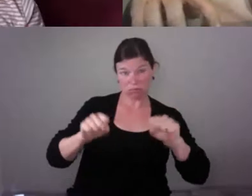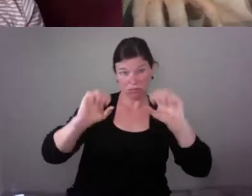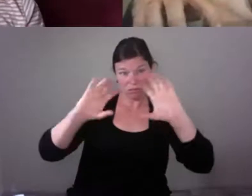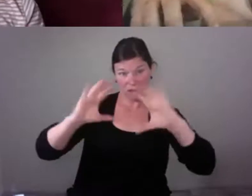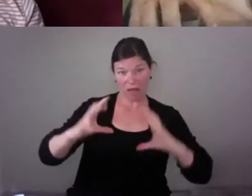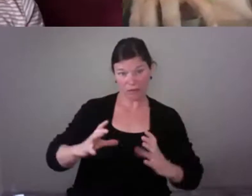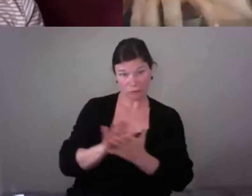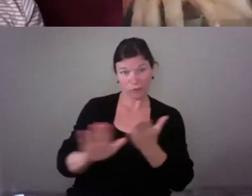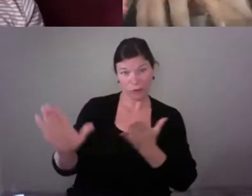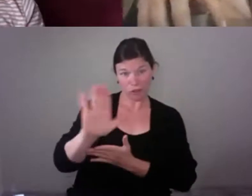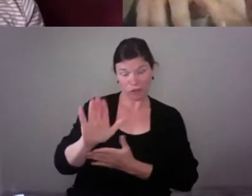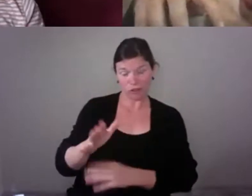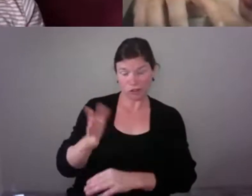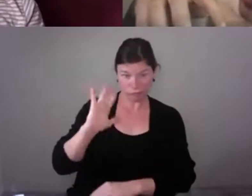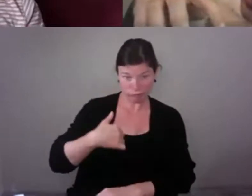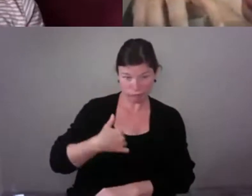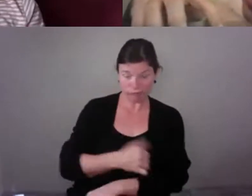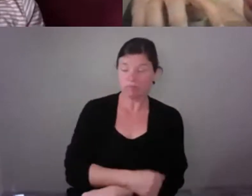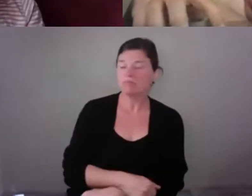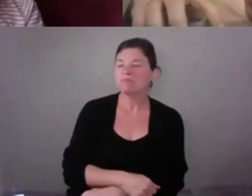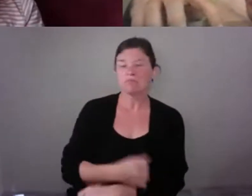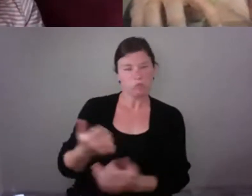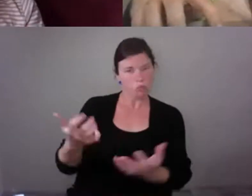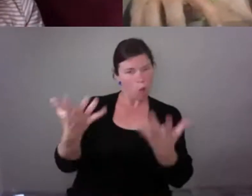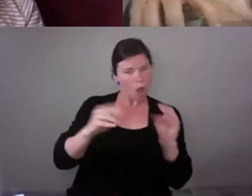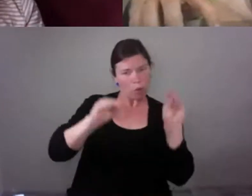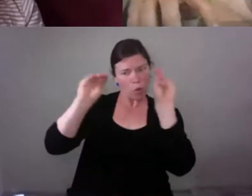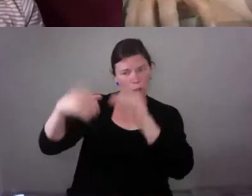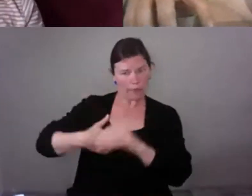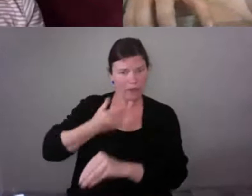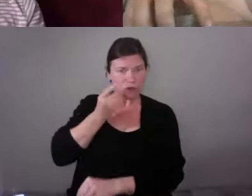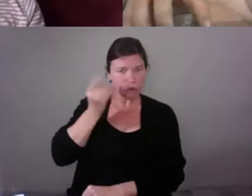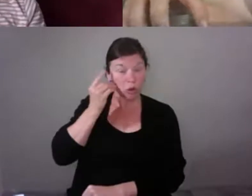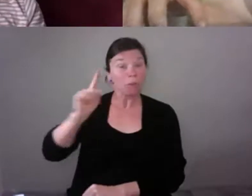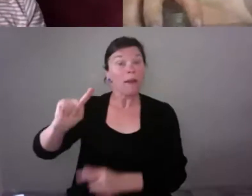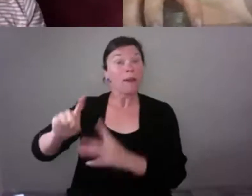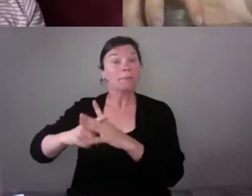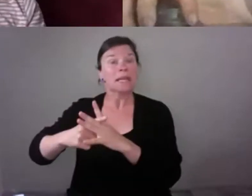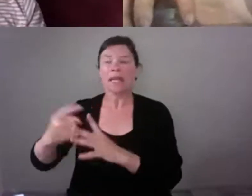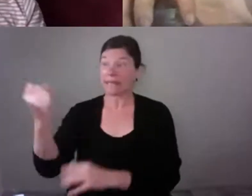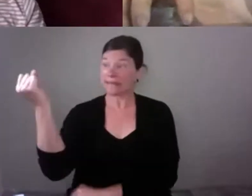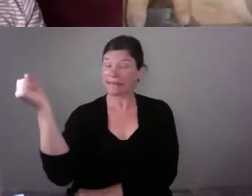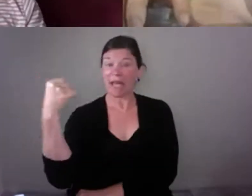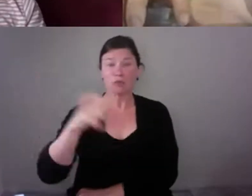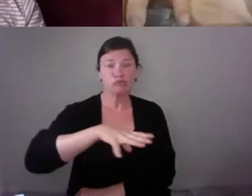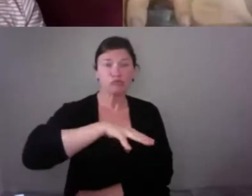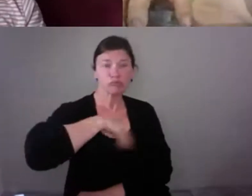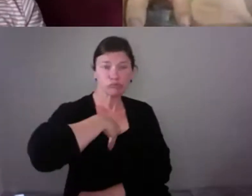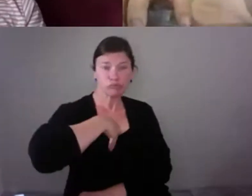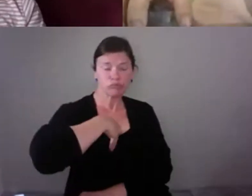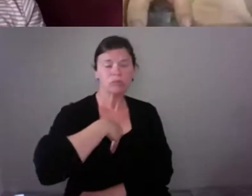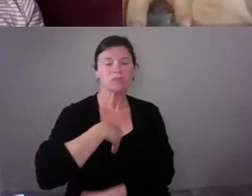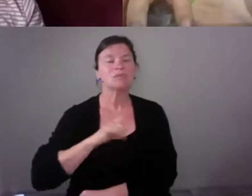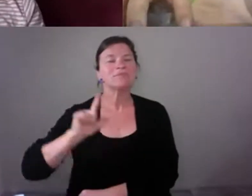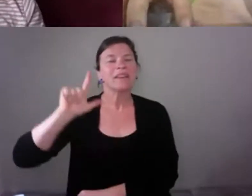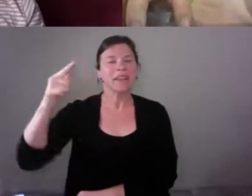I wanted to live in the dome, and they said yes, and then they said no